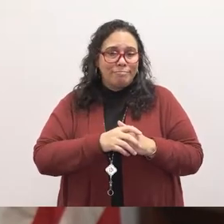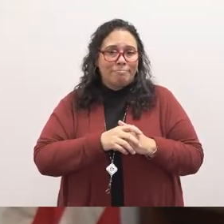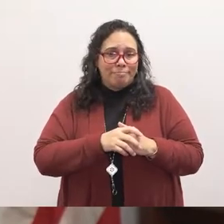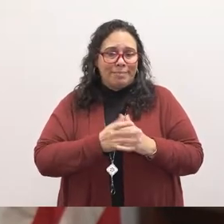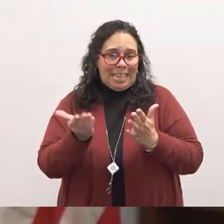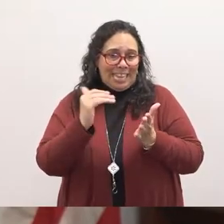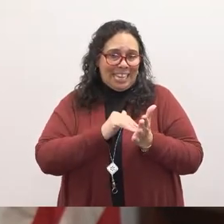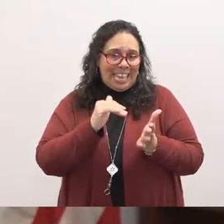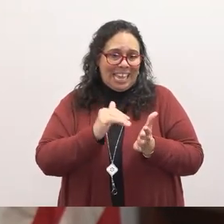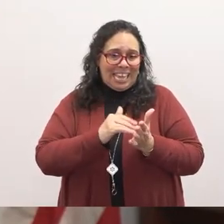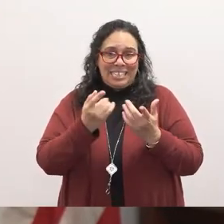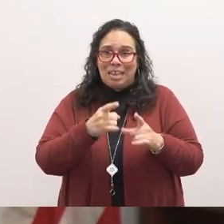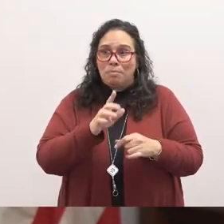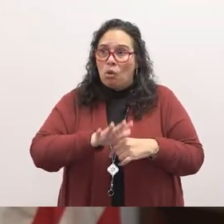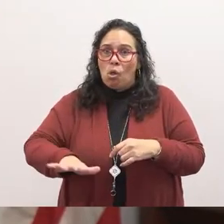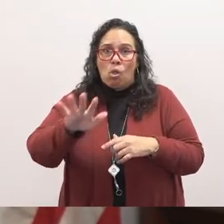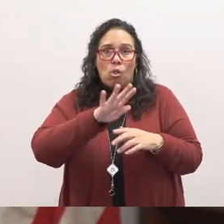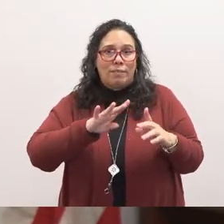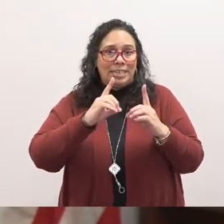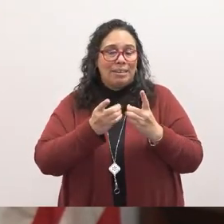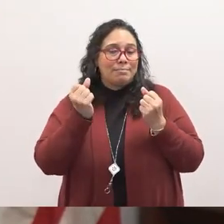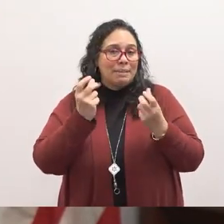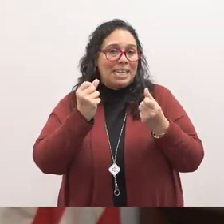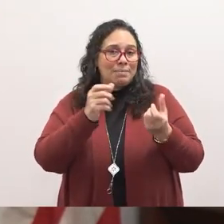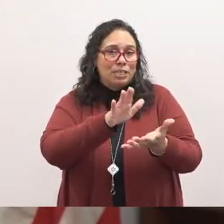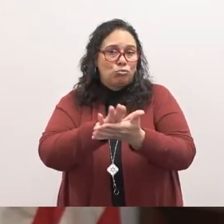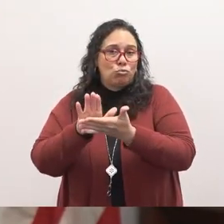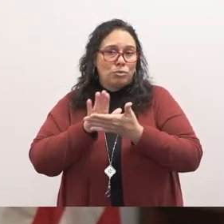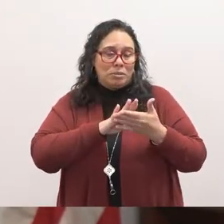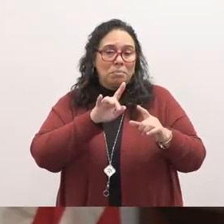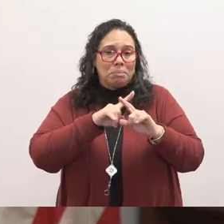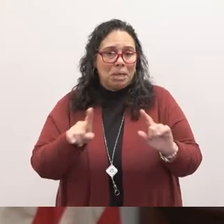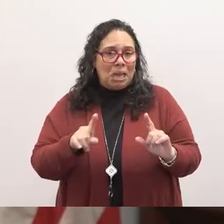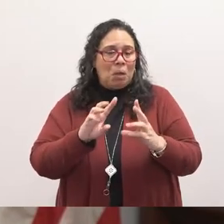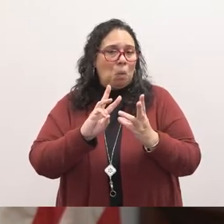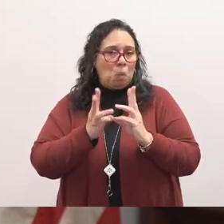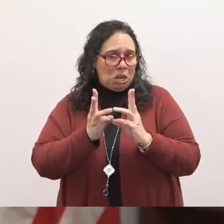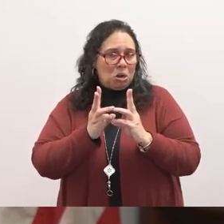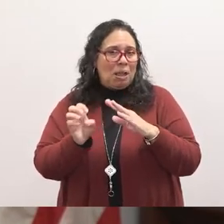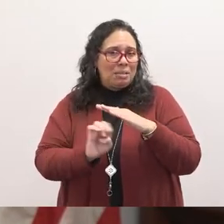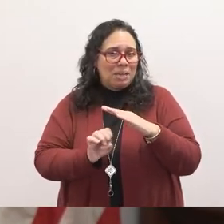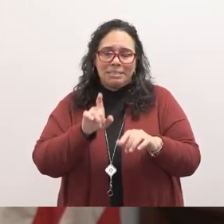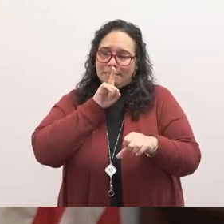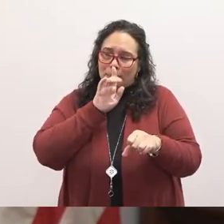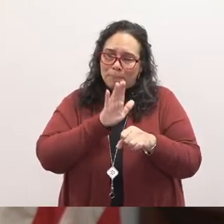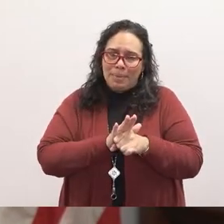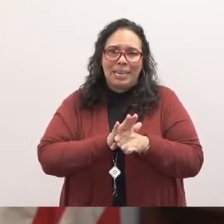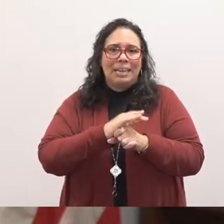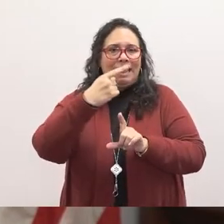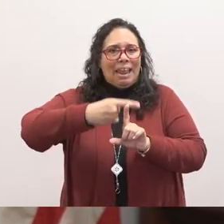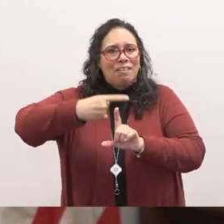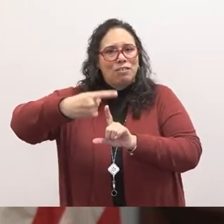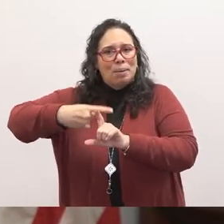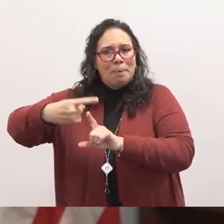And again, it's going on across our district at multiple school sites, but I think Whittier has committed to doing one of these every